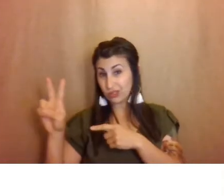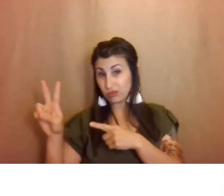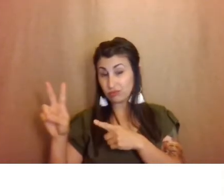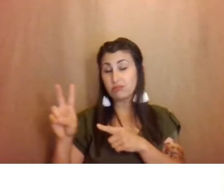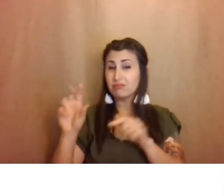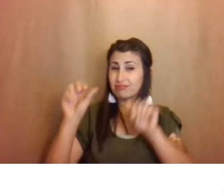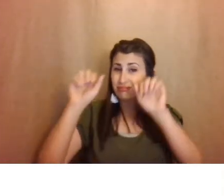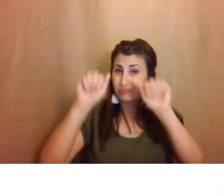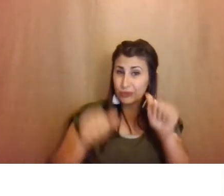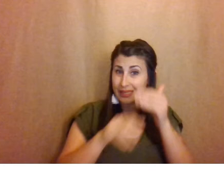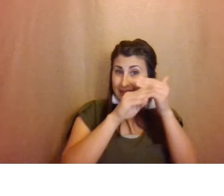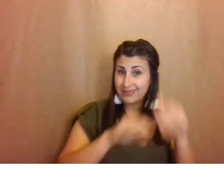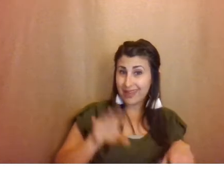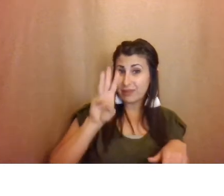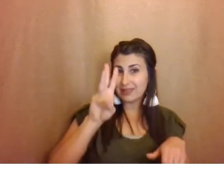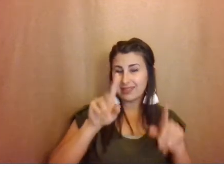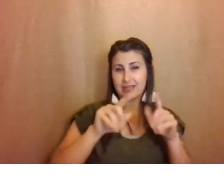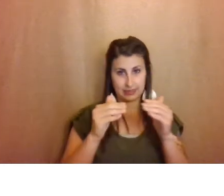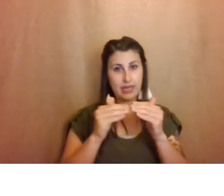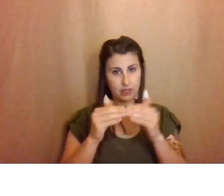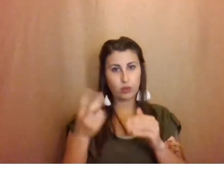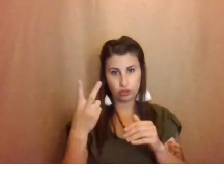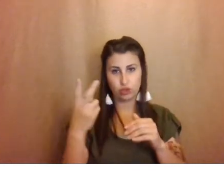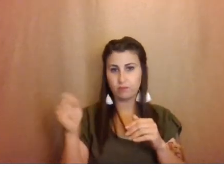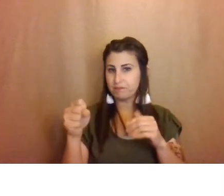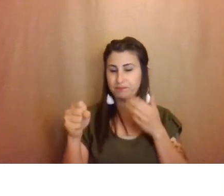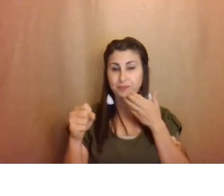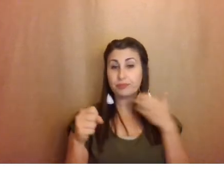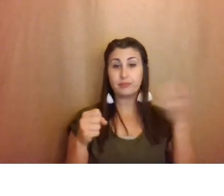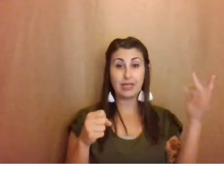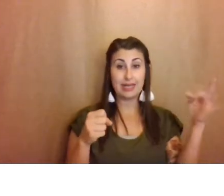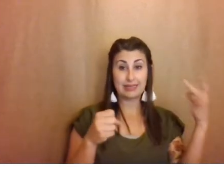by 6, that equals 4. This is a dilation.